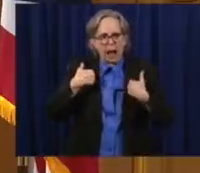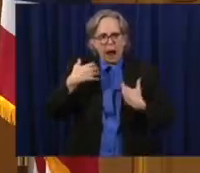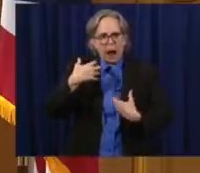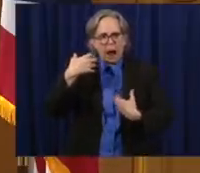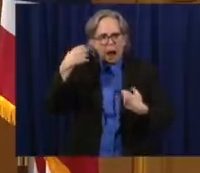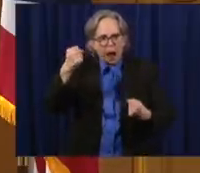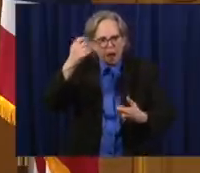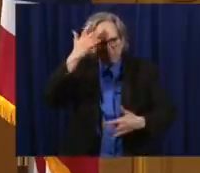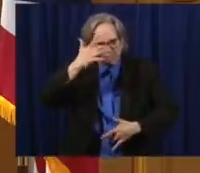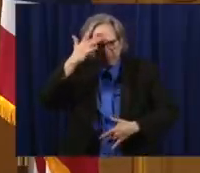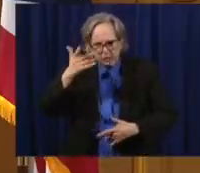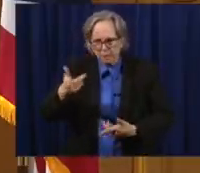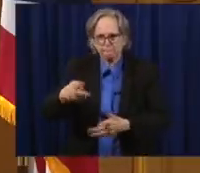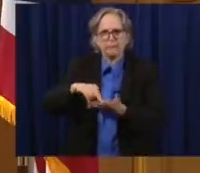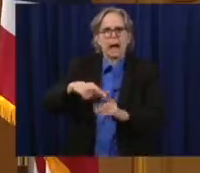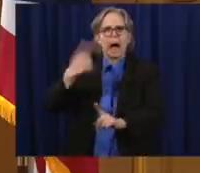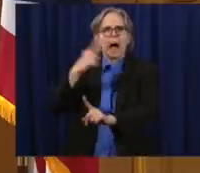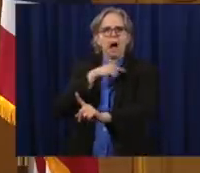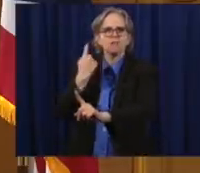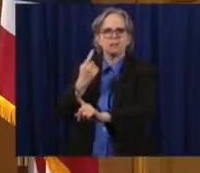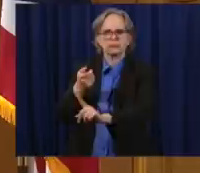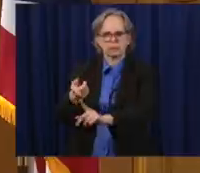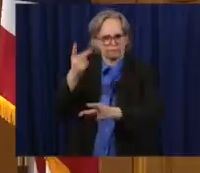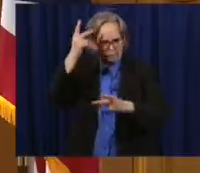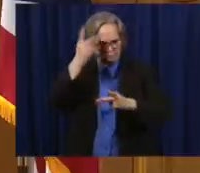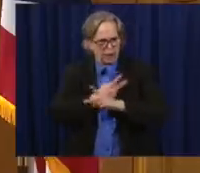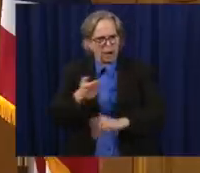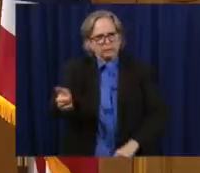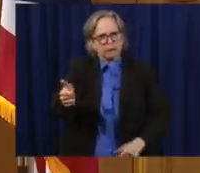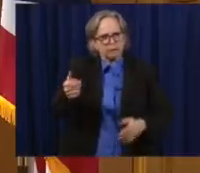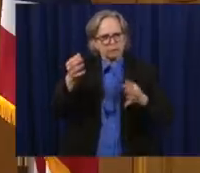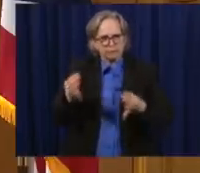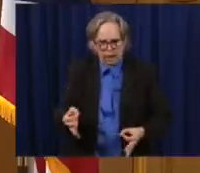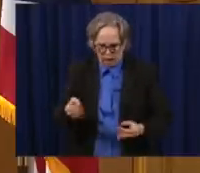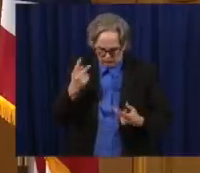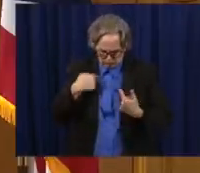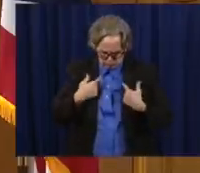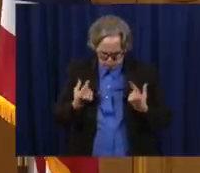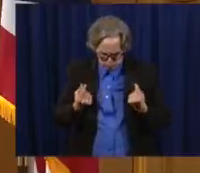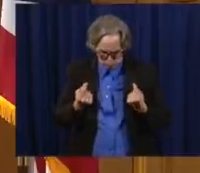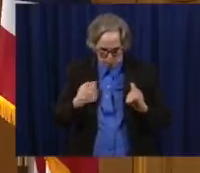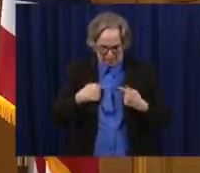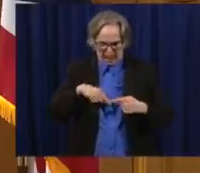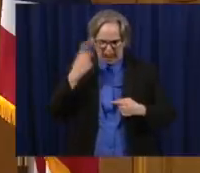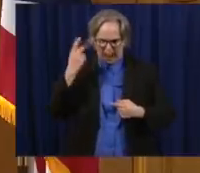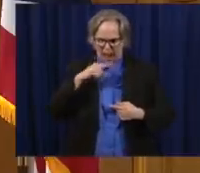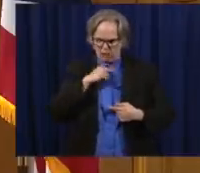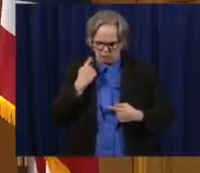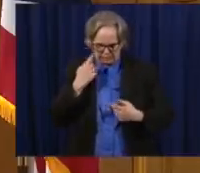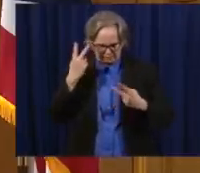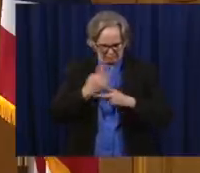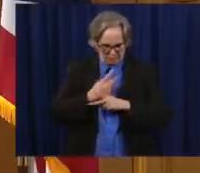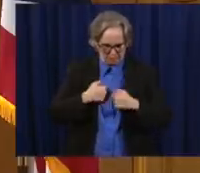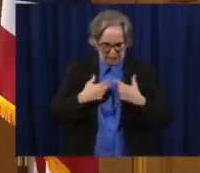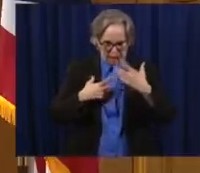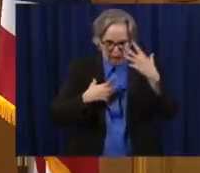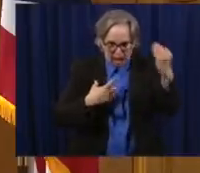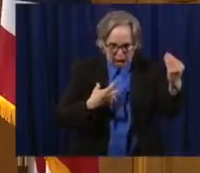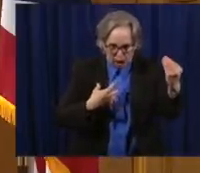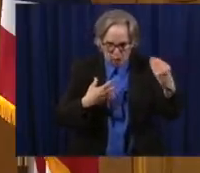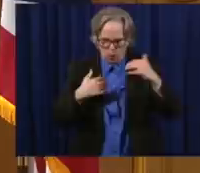particular risk, they're going to have to calculate that and make that decision. And that's one of